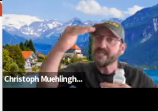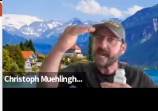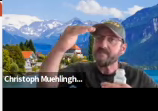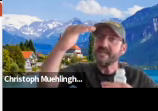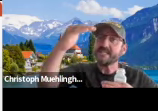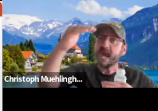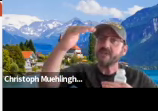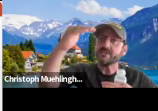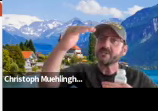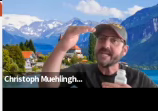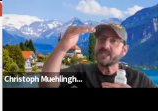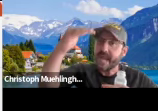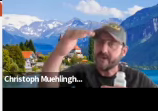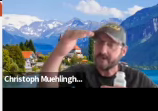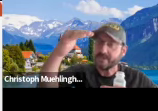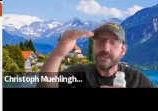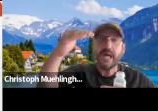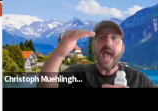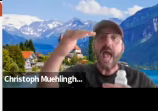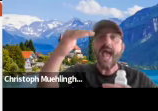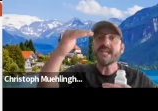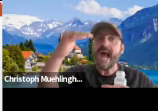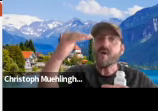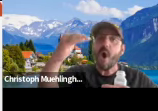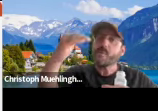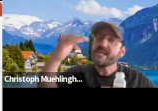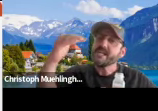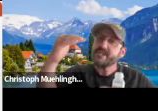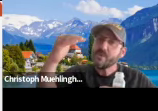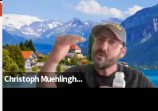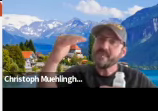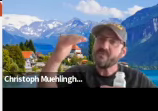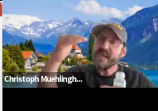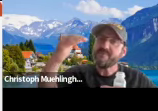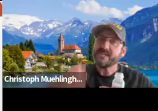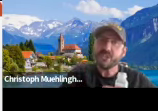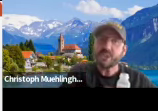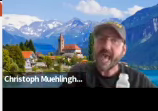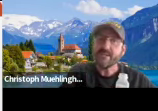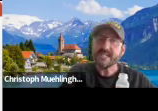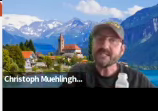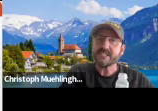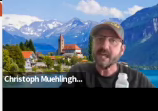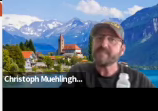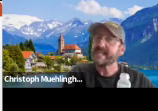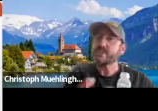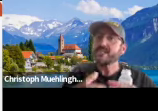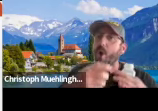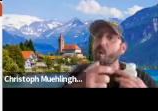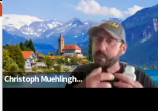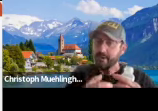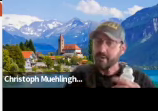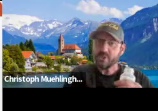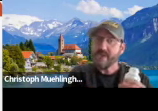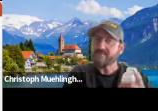to the inside and make these high concentration areas. And now all we need to do is we have these channels in the cell, and they just